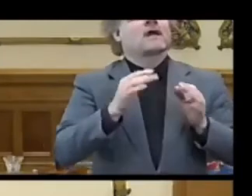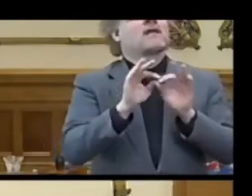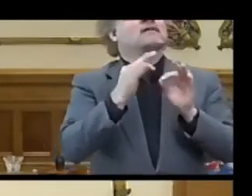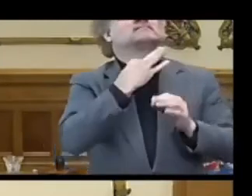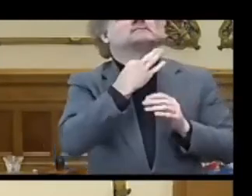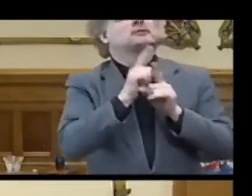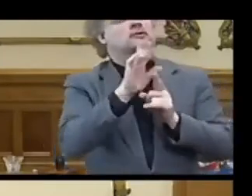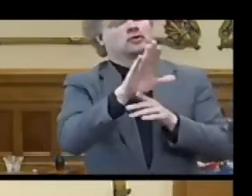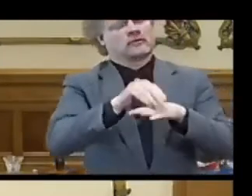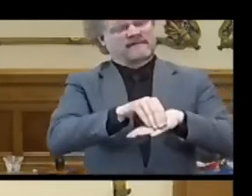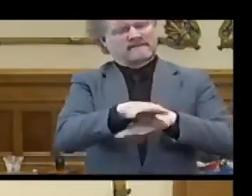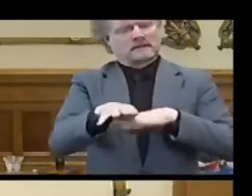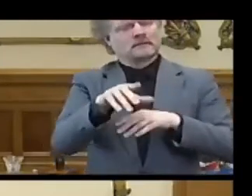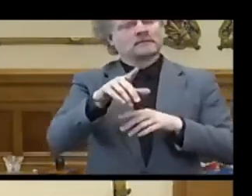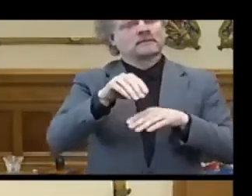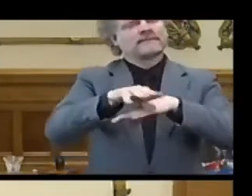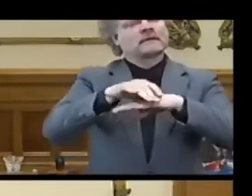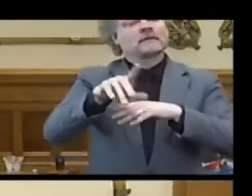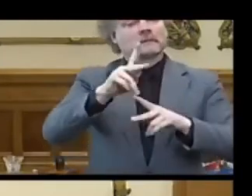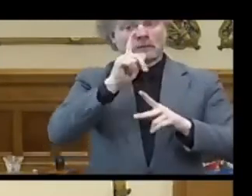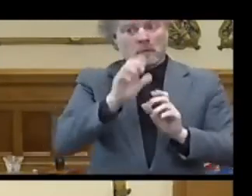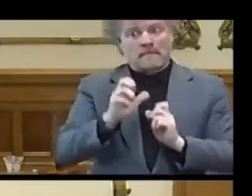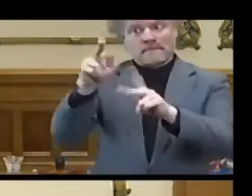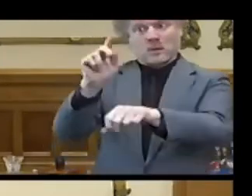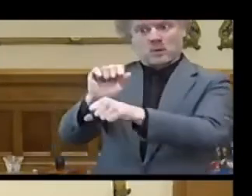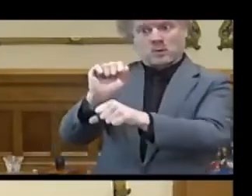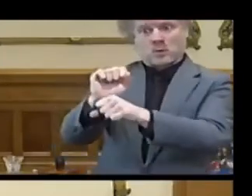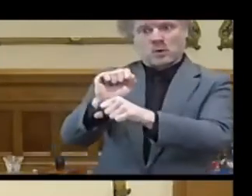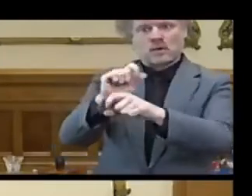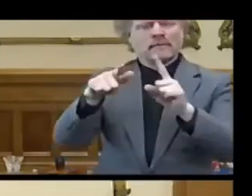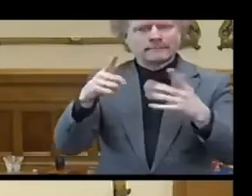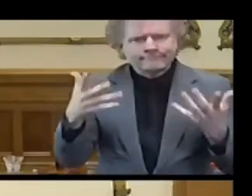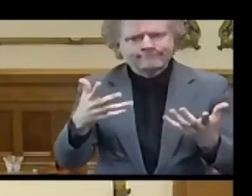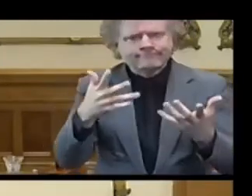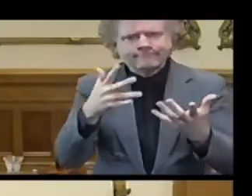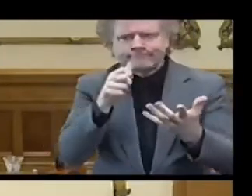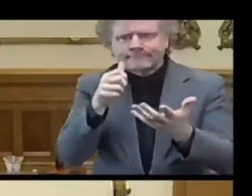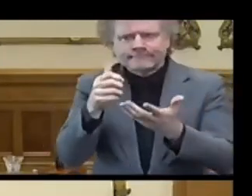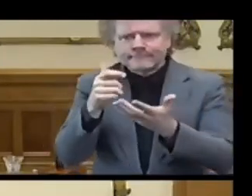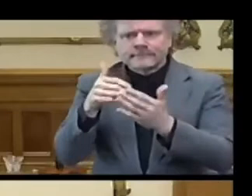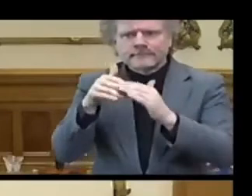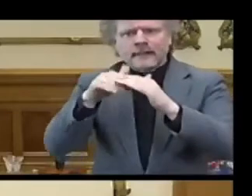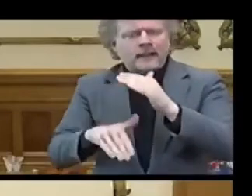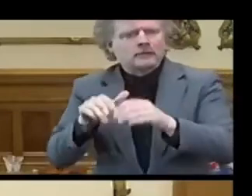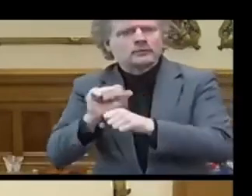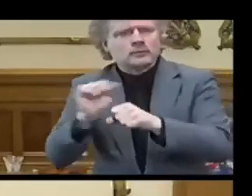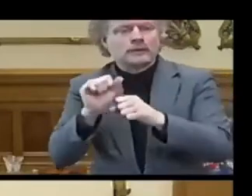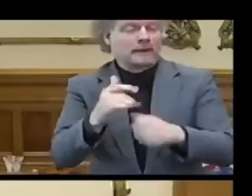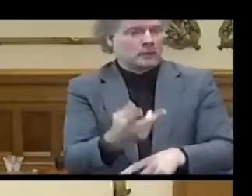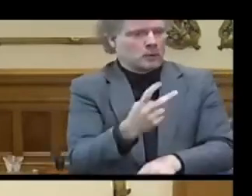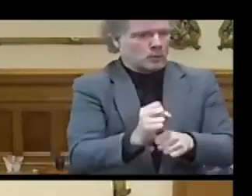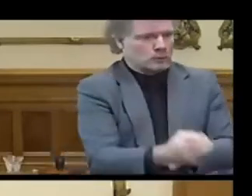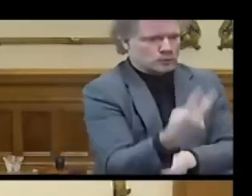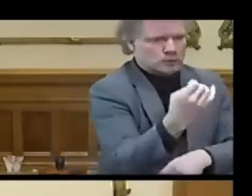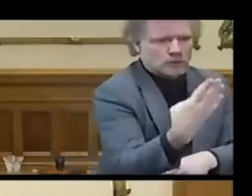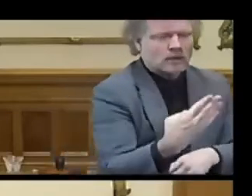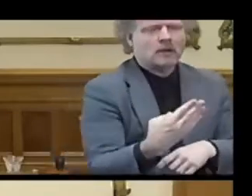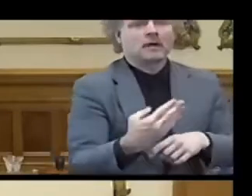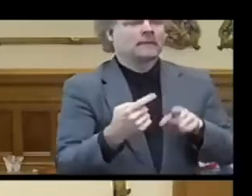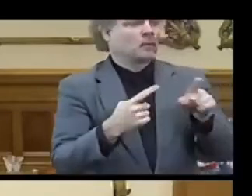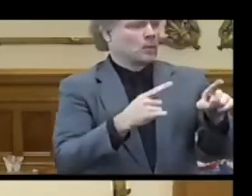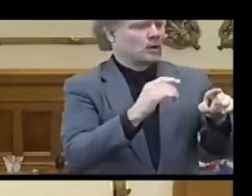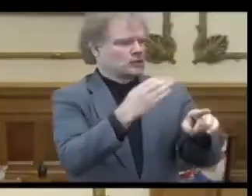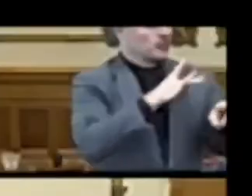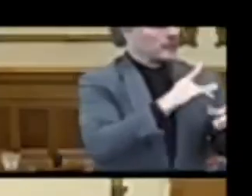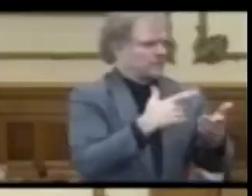be to Hoosiers who may be back to work but are now underemployed, meaning maybe they had two jobs, maybe one was better paying than the other, and